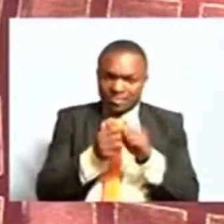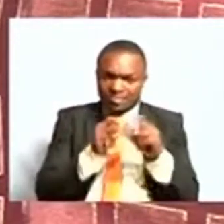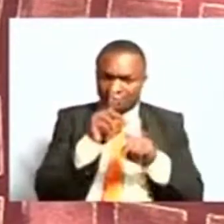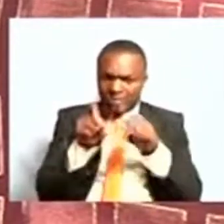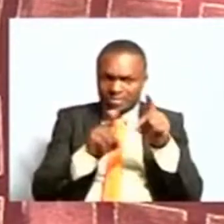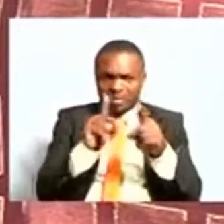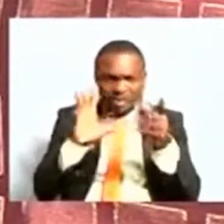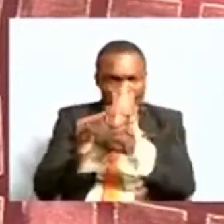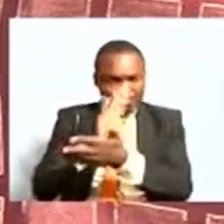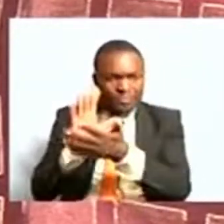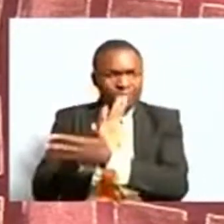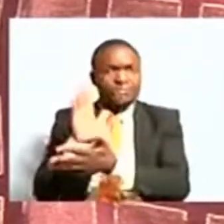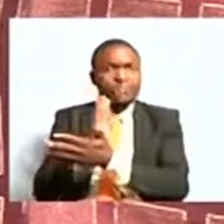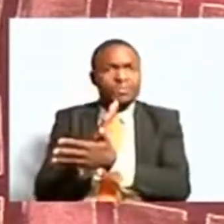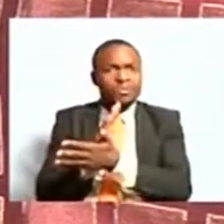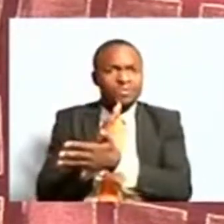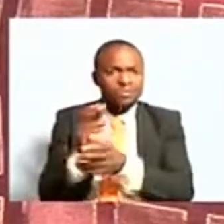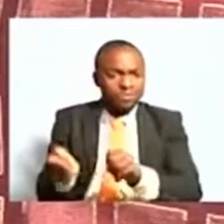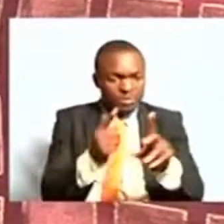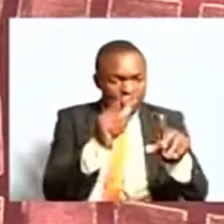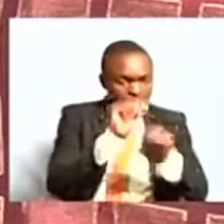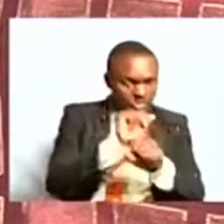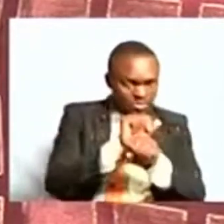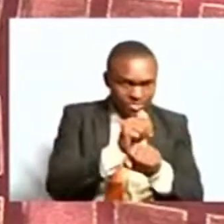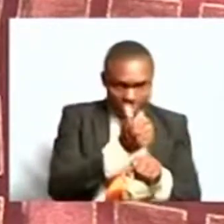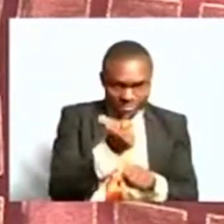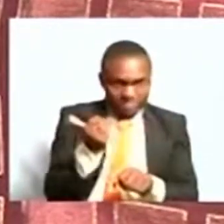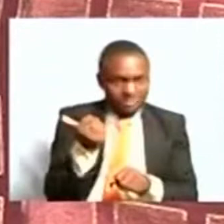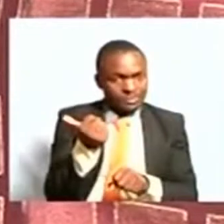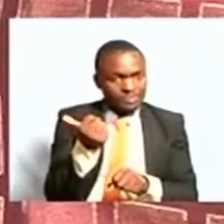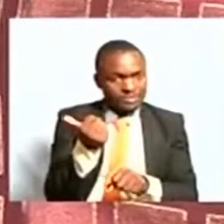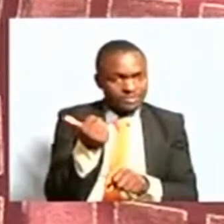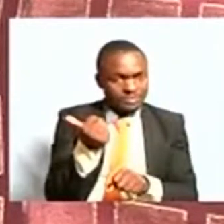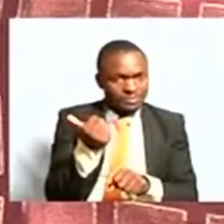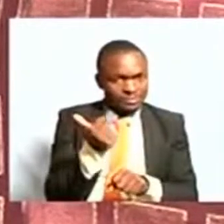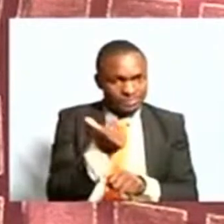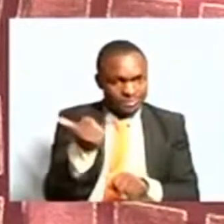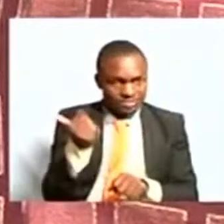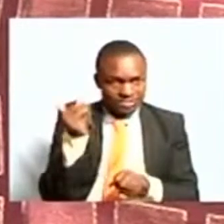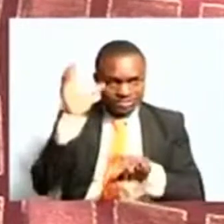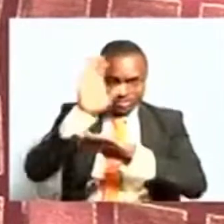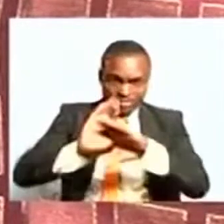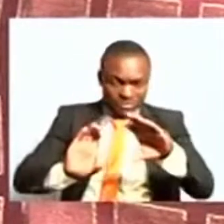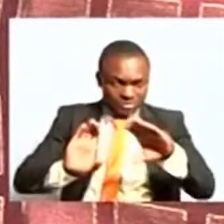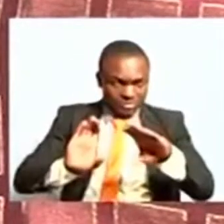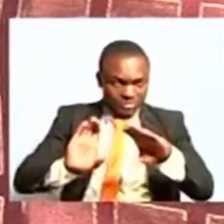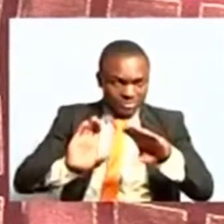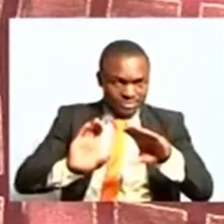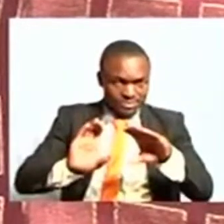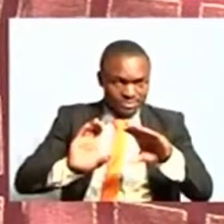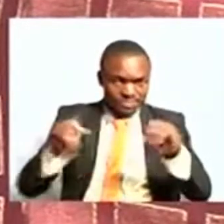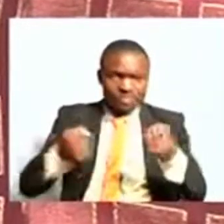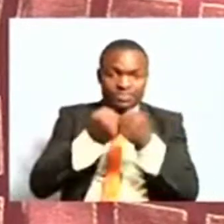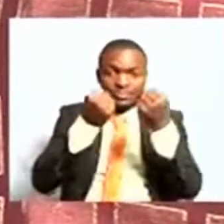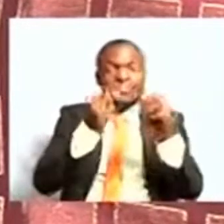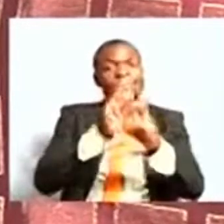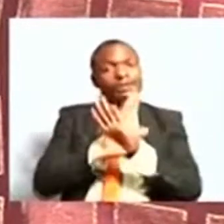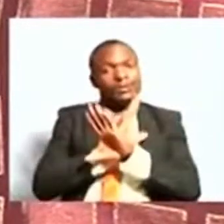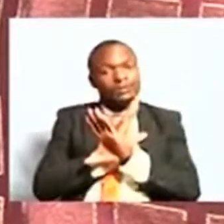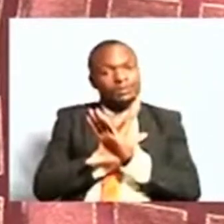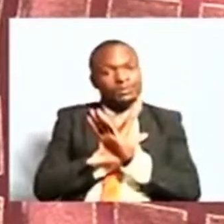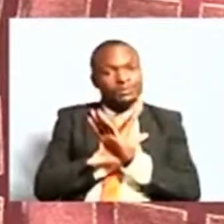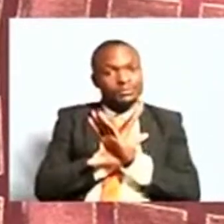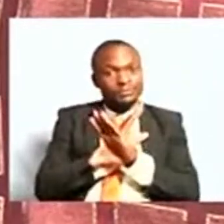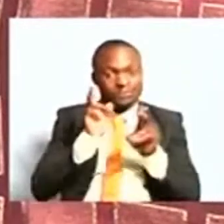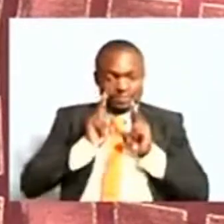in a hurry and are late to go for work. So another major cause of accidents in Zambia, which is related